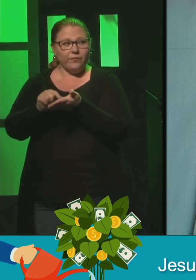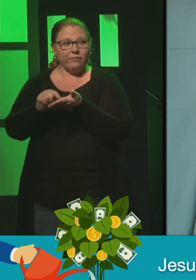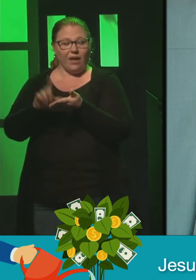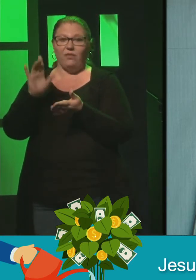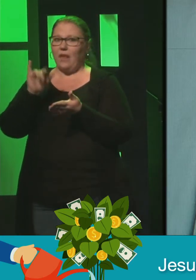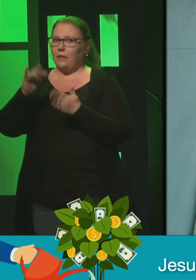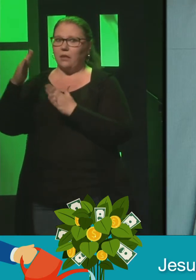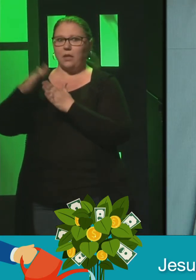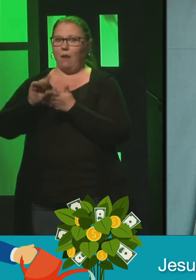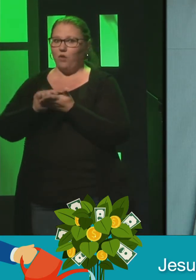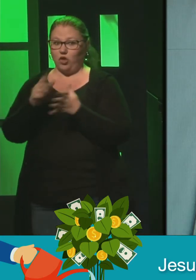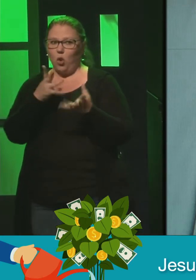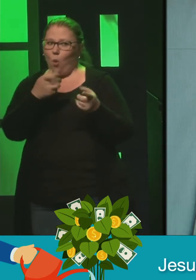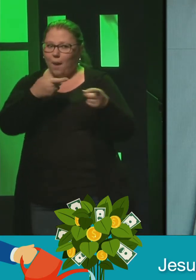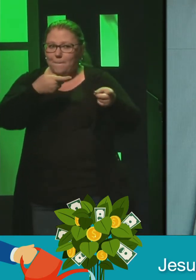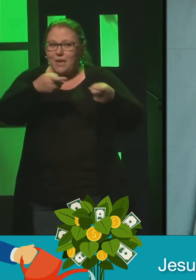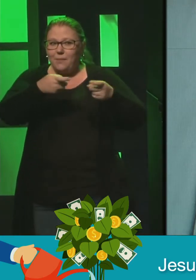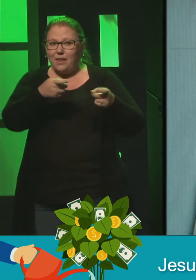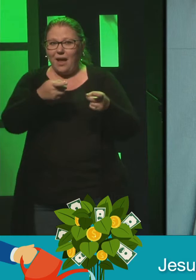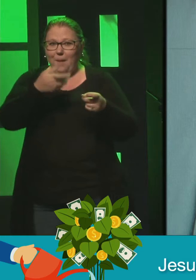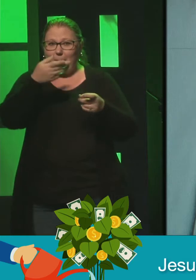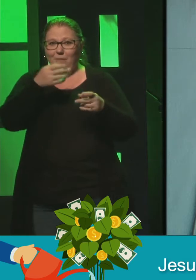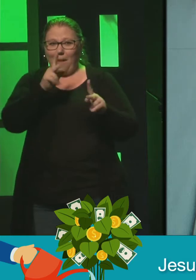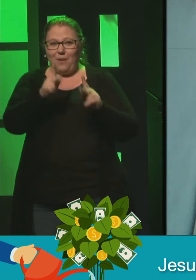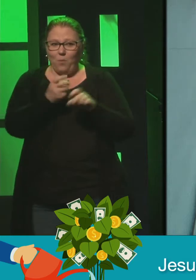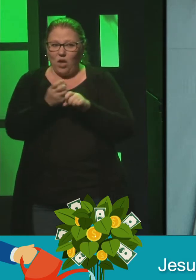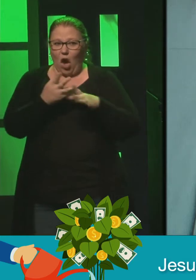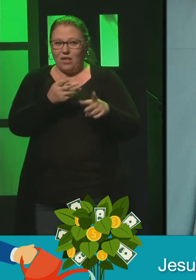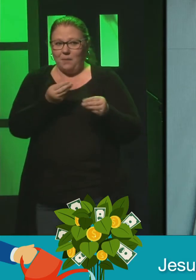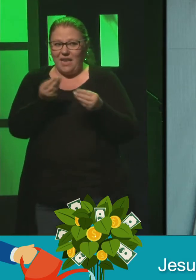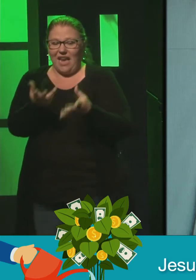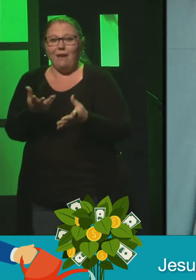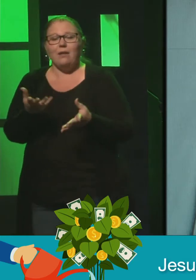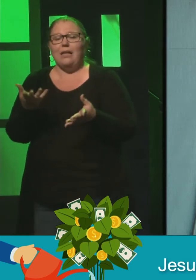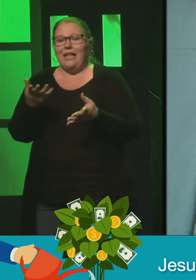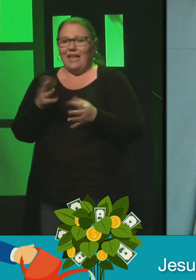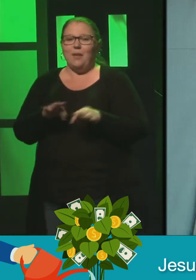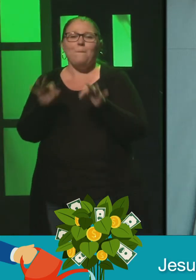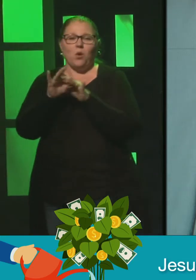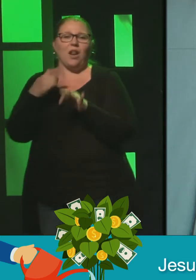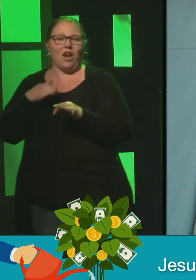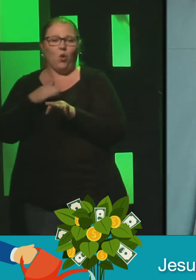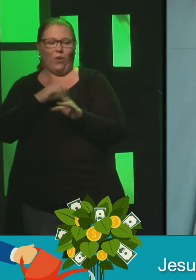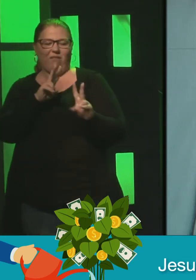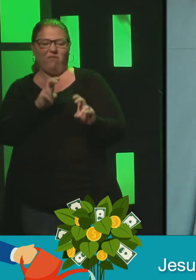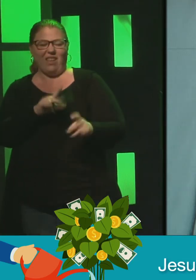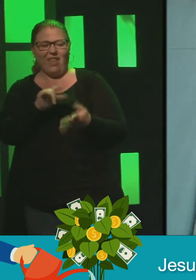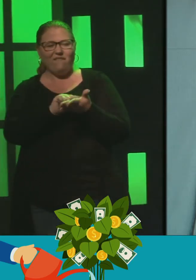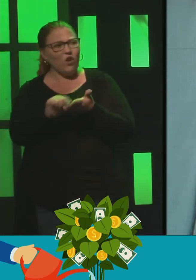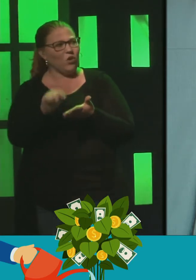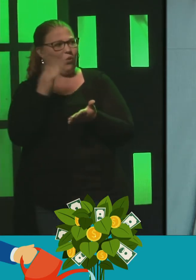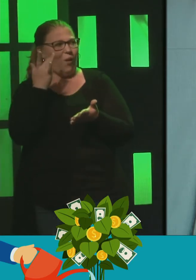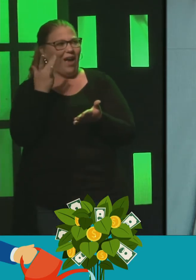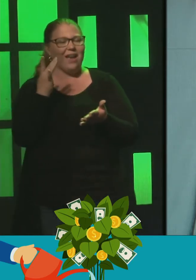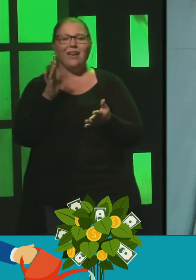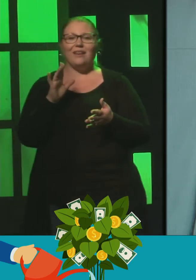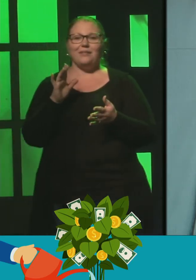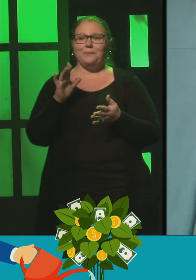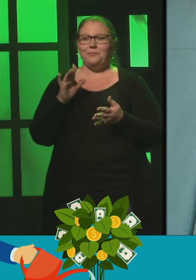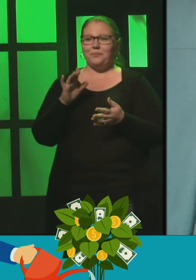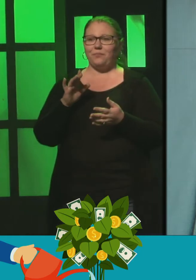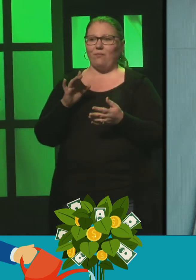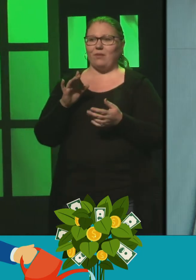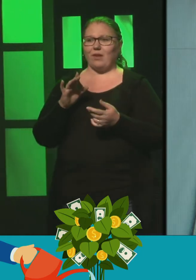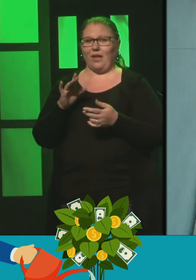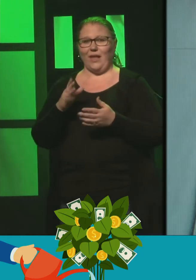the verse. You want to manipulate people into giving, here's where it is, okay? But it's important that we look at this verse, because this verse conveys something